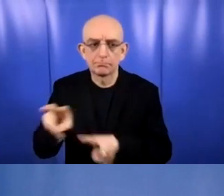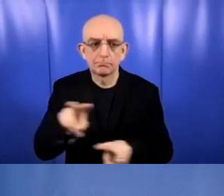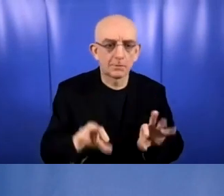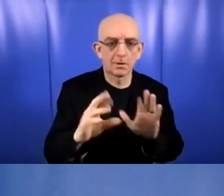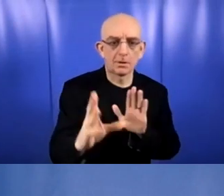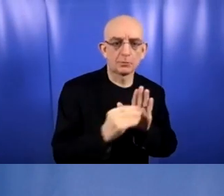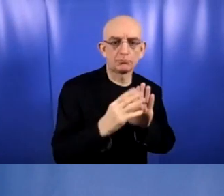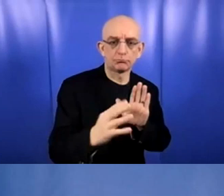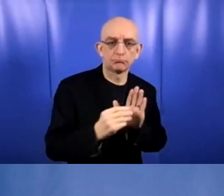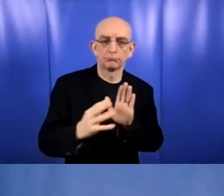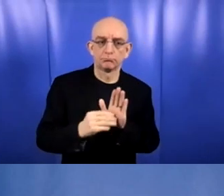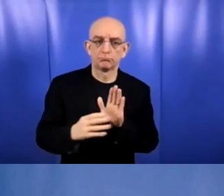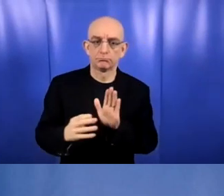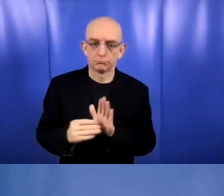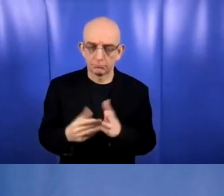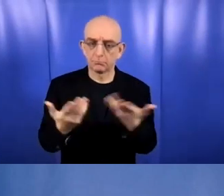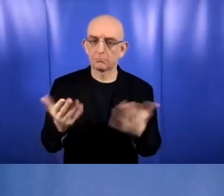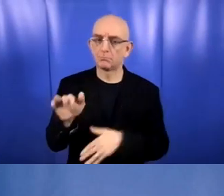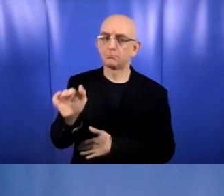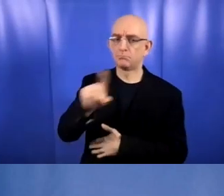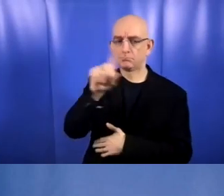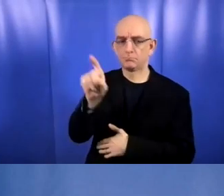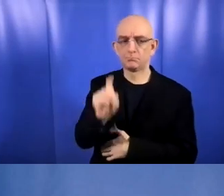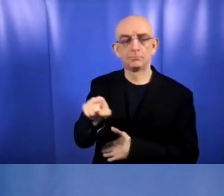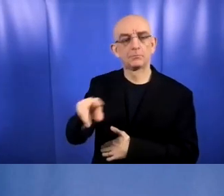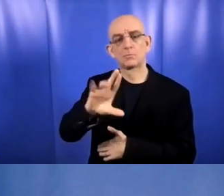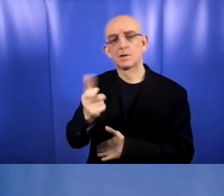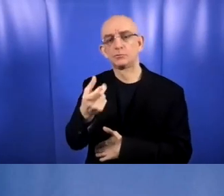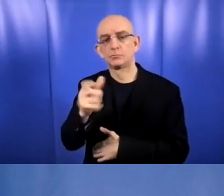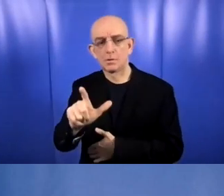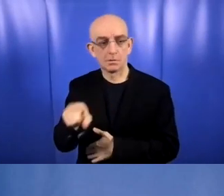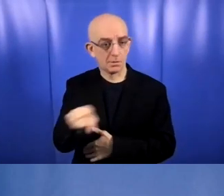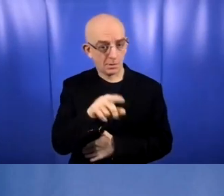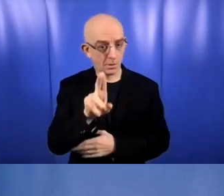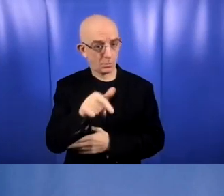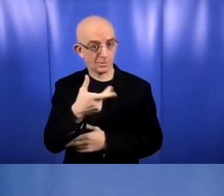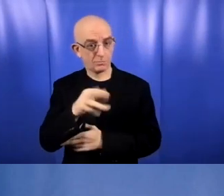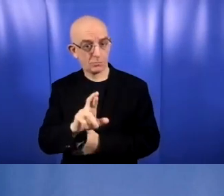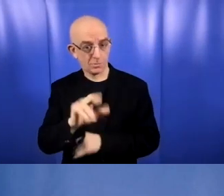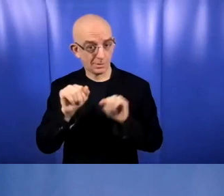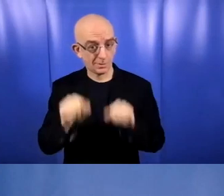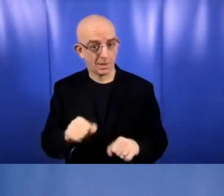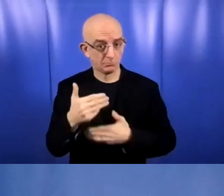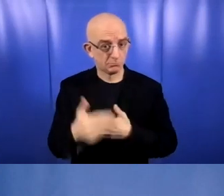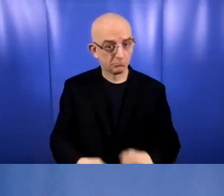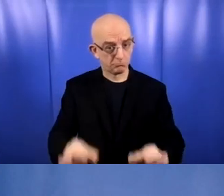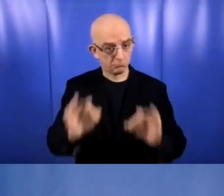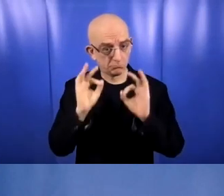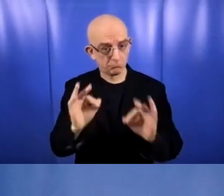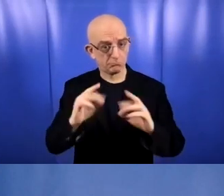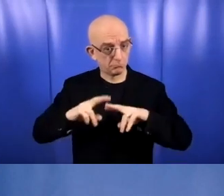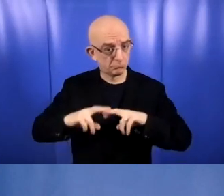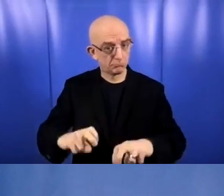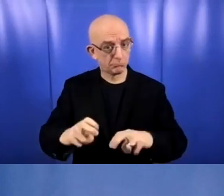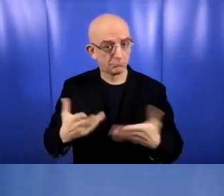Thank you, Jeff, for that great question. I think really it goes back to the data, and we have to consider